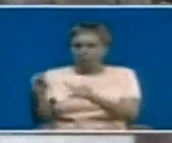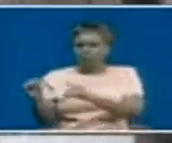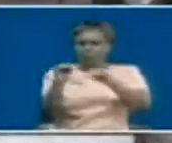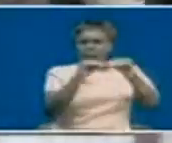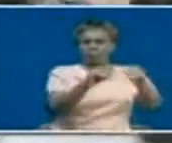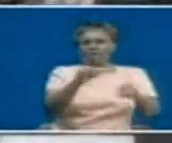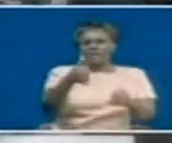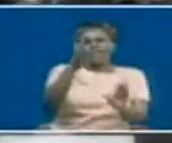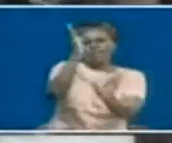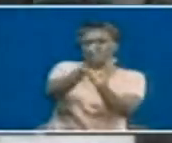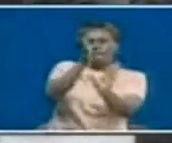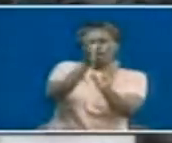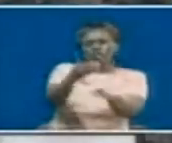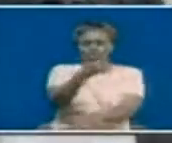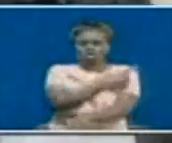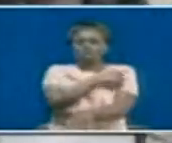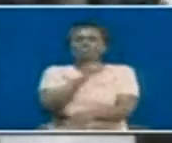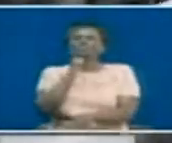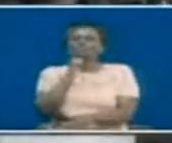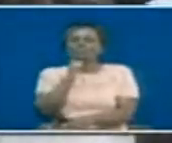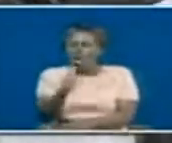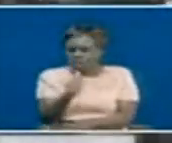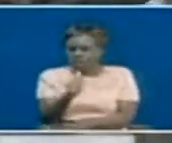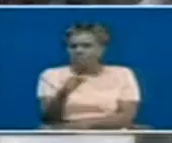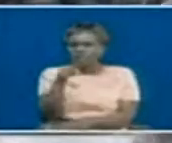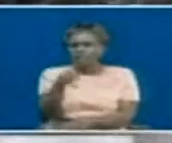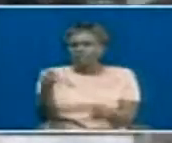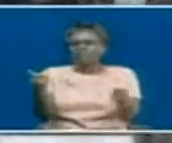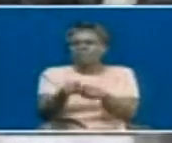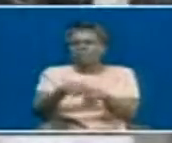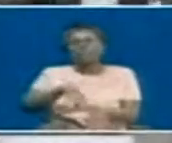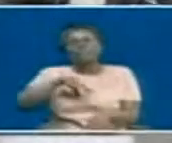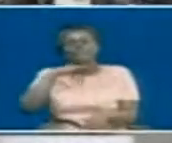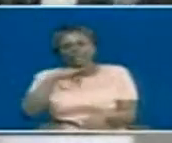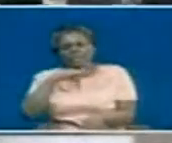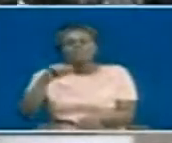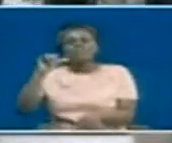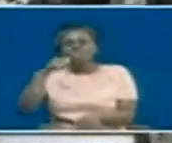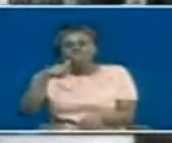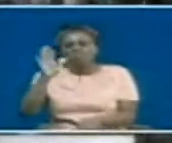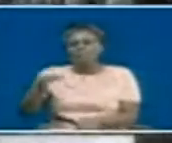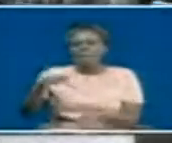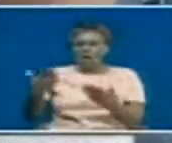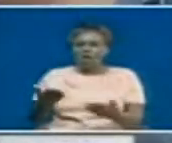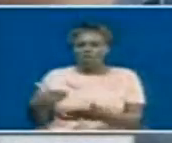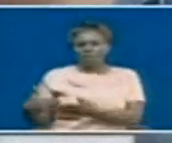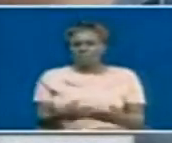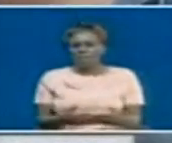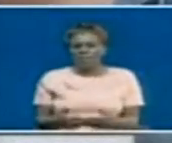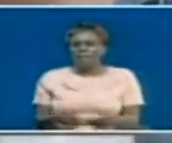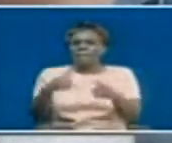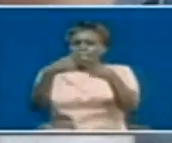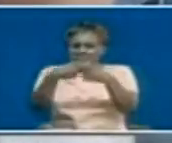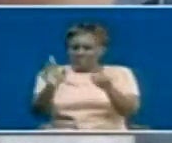to psychiatrists. However, it is not and should not be a death sentence either for a new mother or a child. It is,